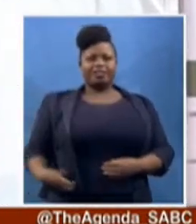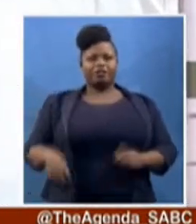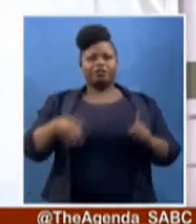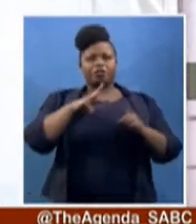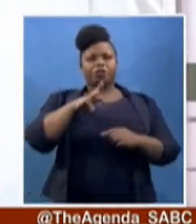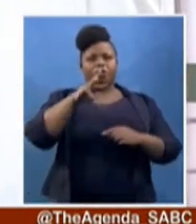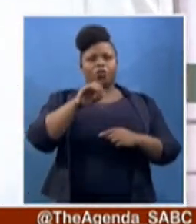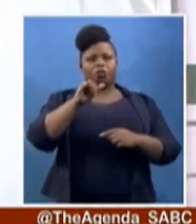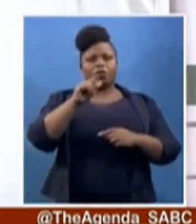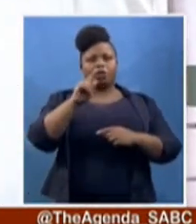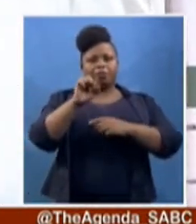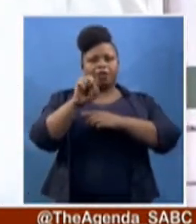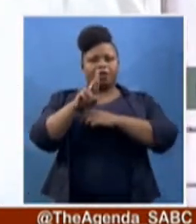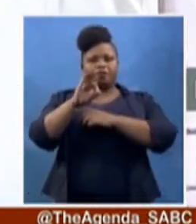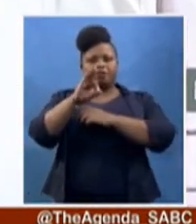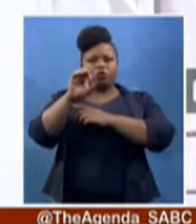a